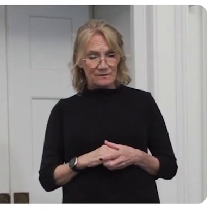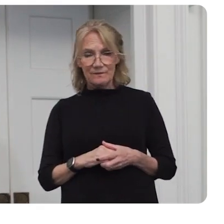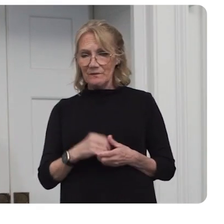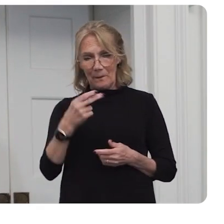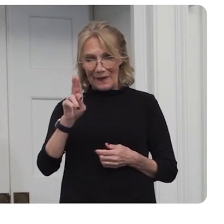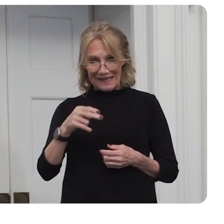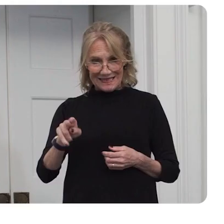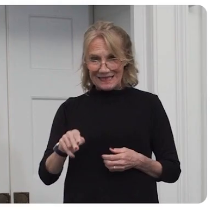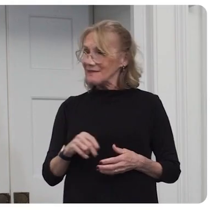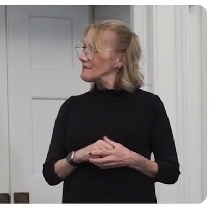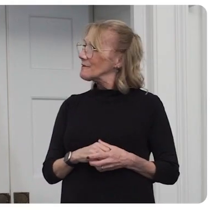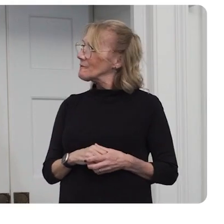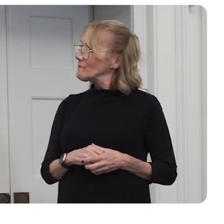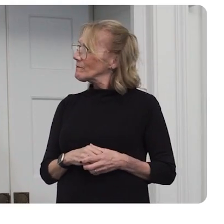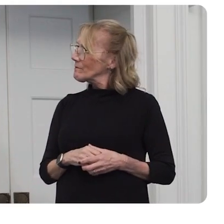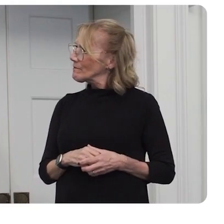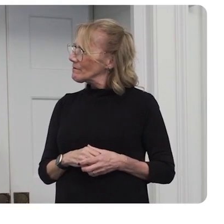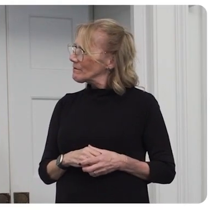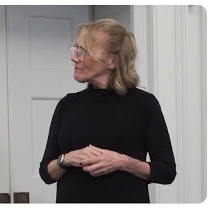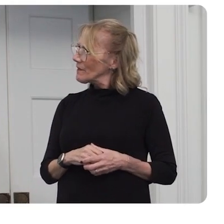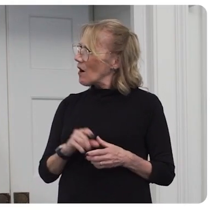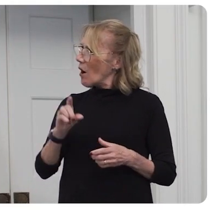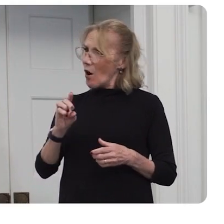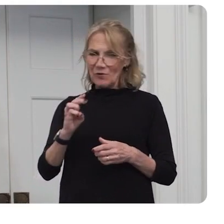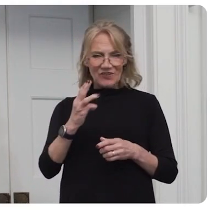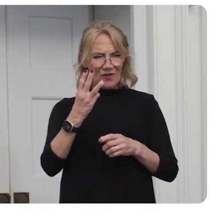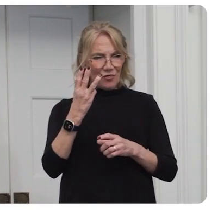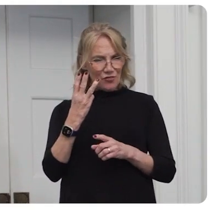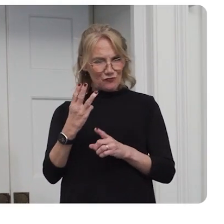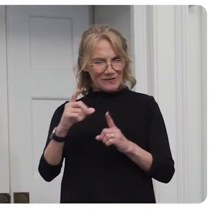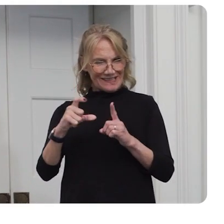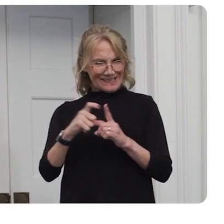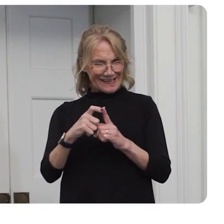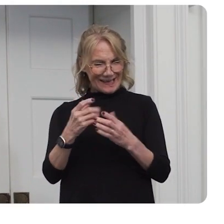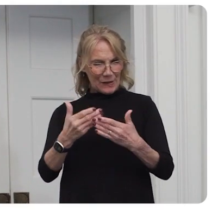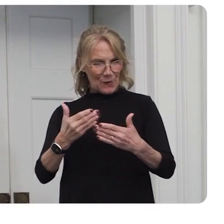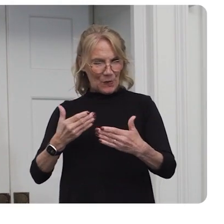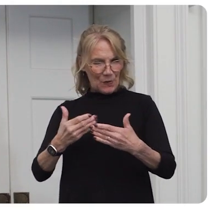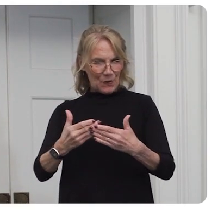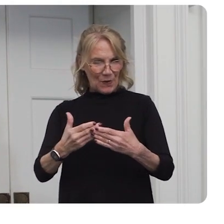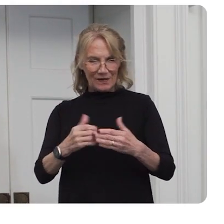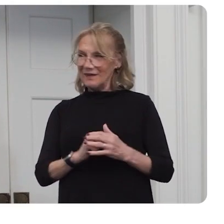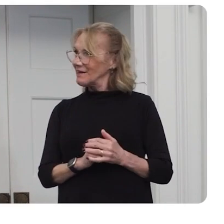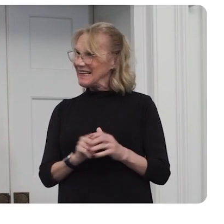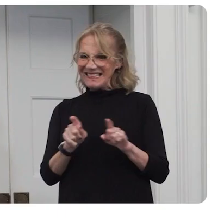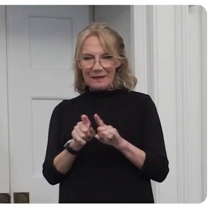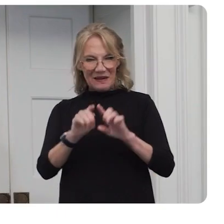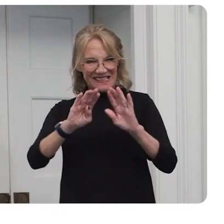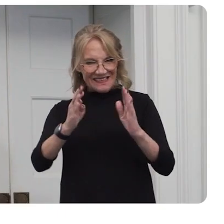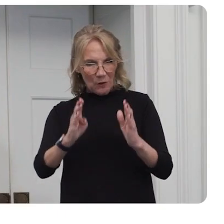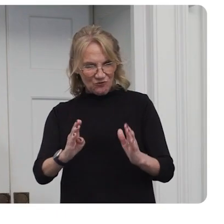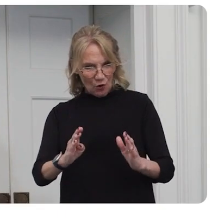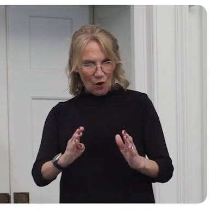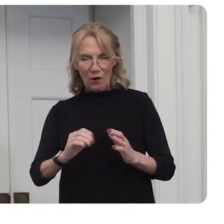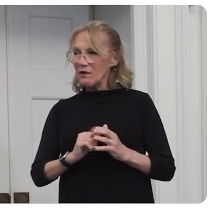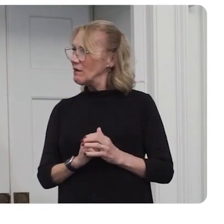So she painted. Oh wow. It's kind of 3D like, isn't it? Yeah, so it's a kind of